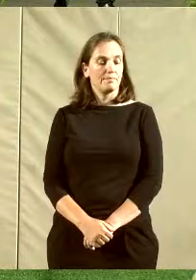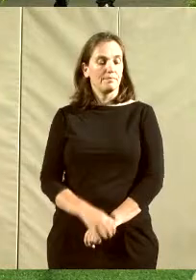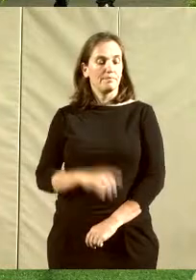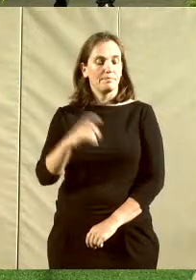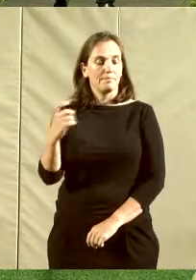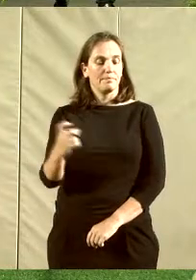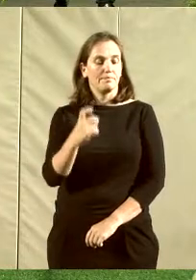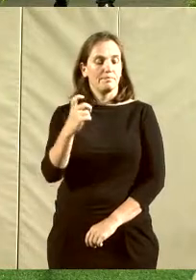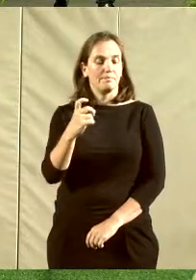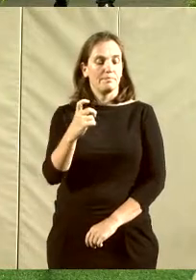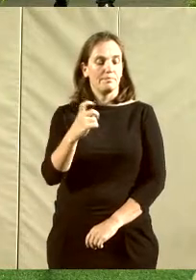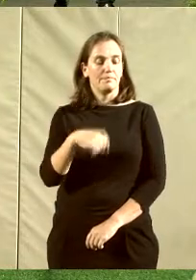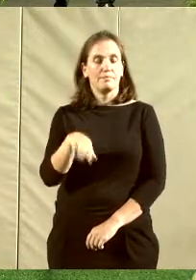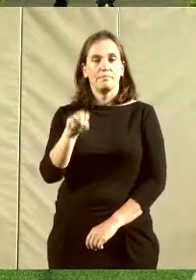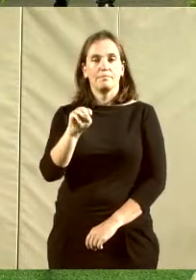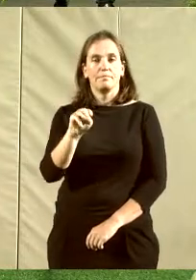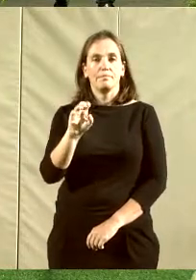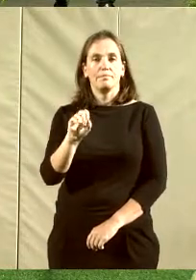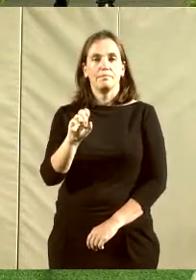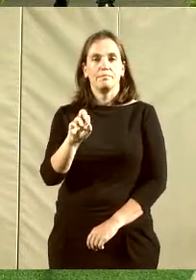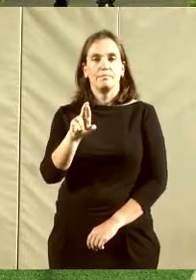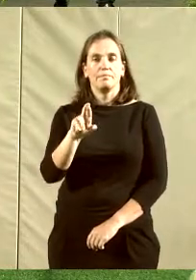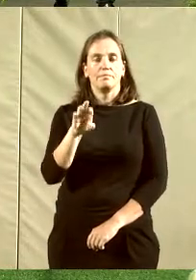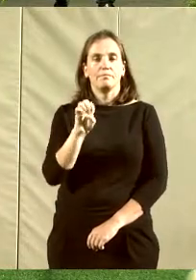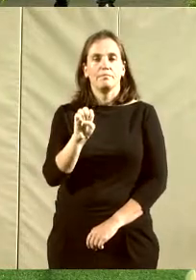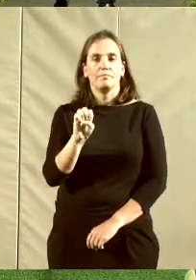Xochiquetzal Amaya Moore.